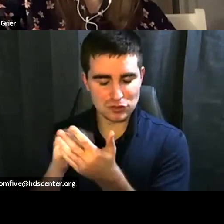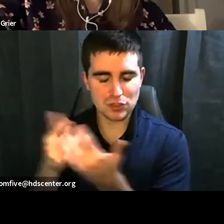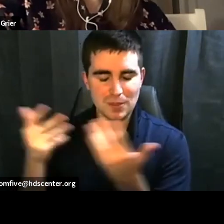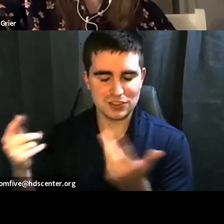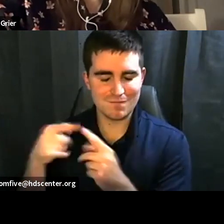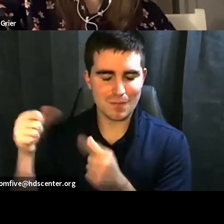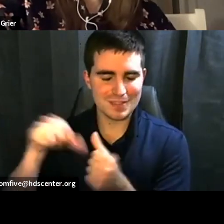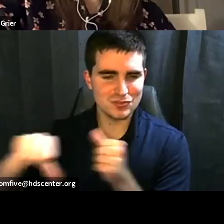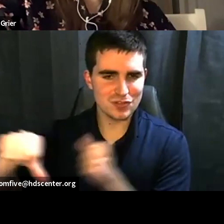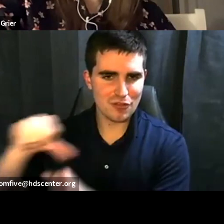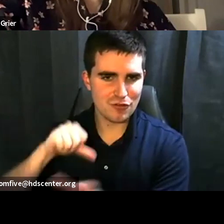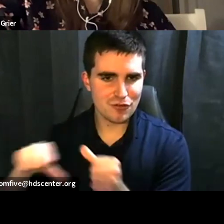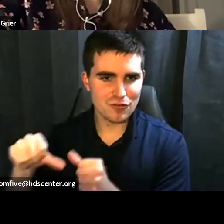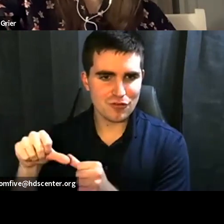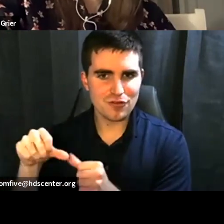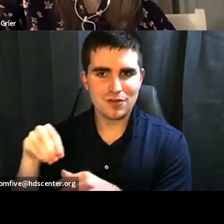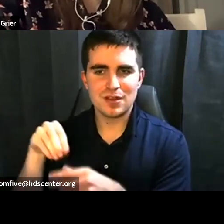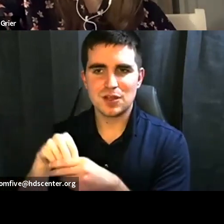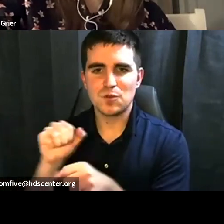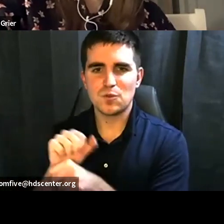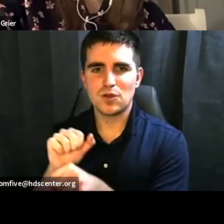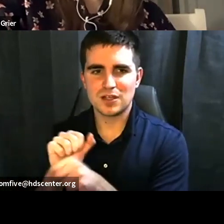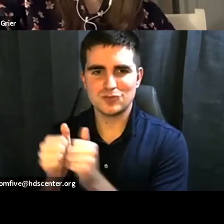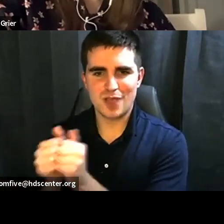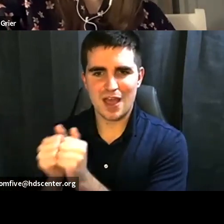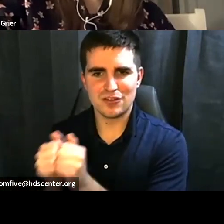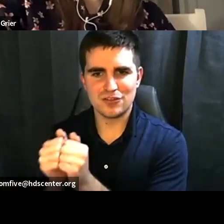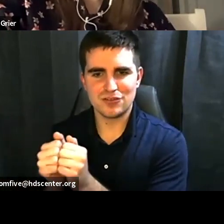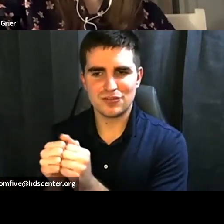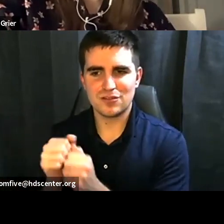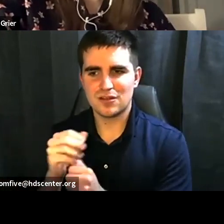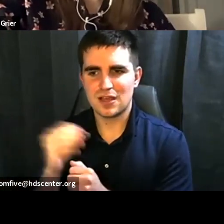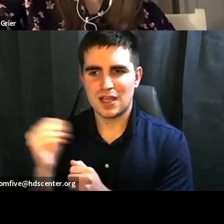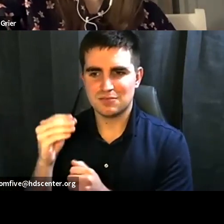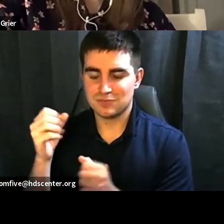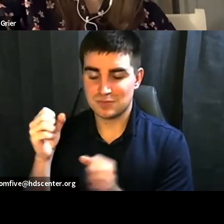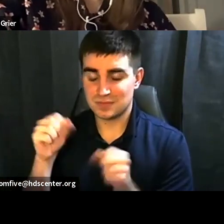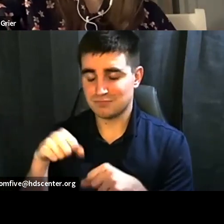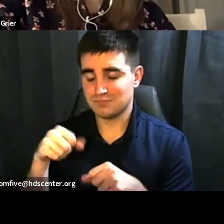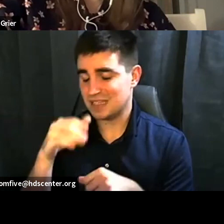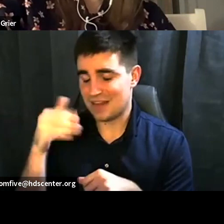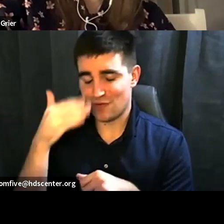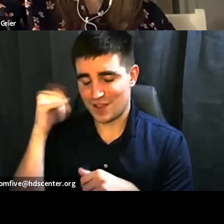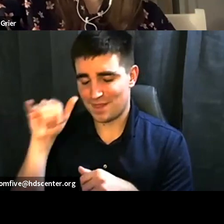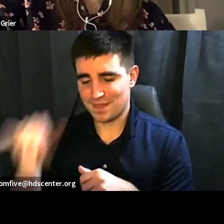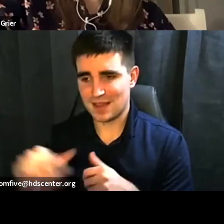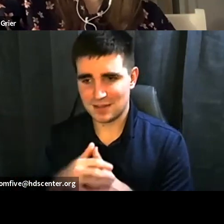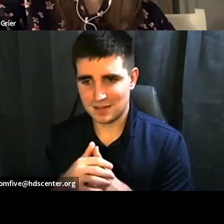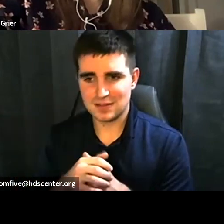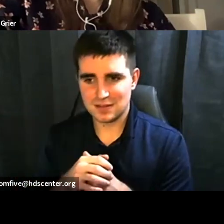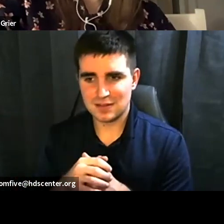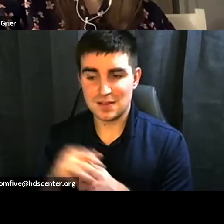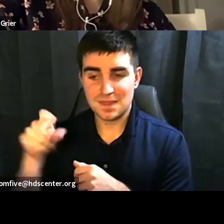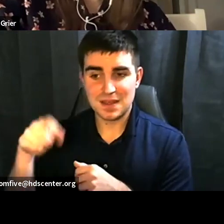other in working together. And you can never forget, you know, the need